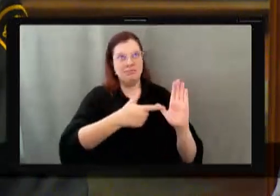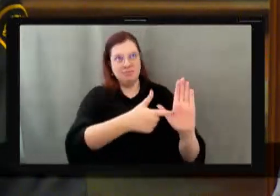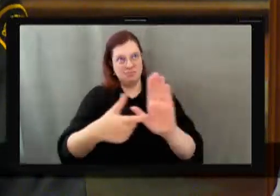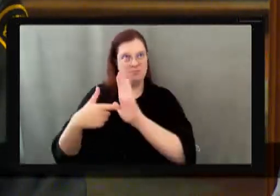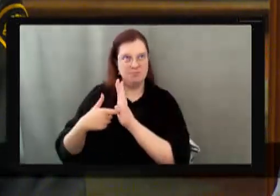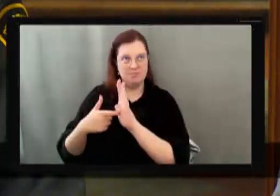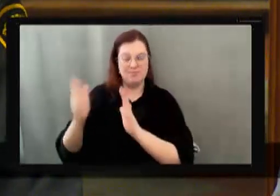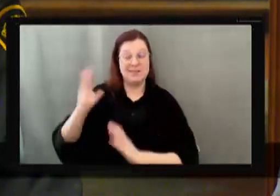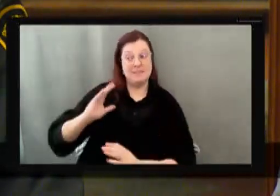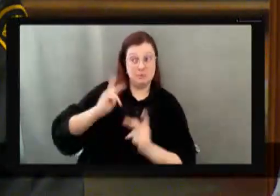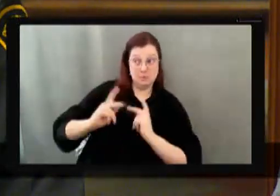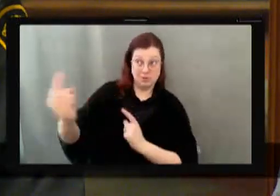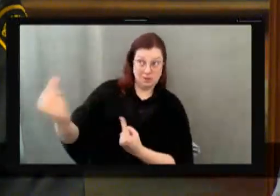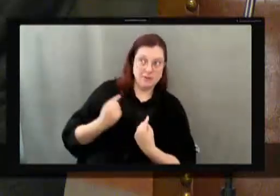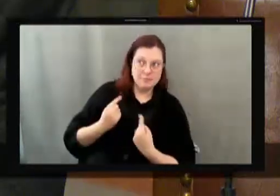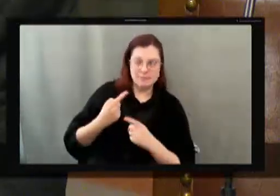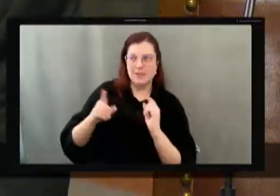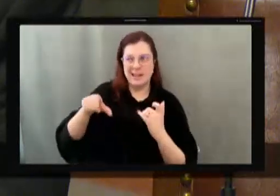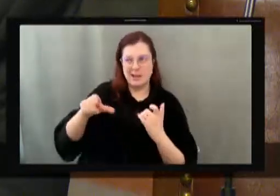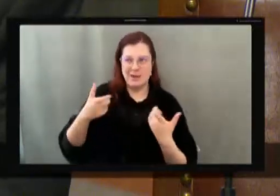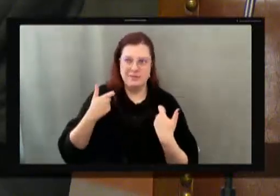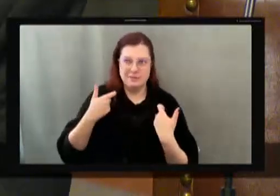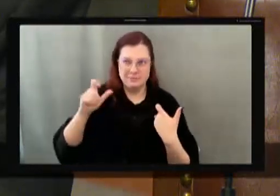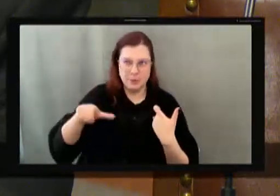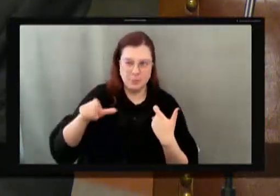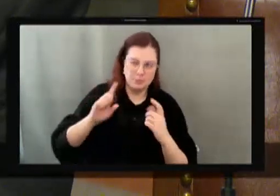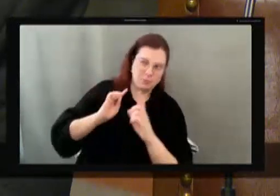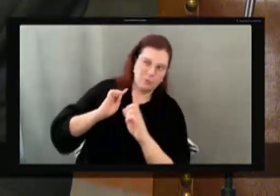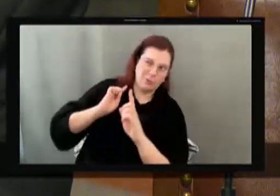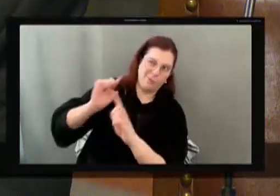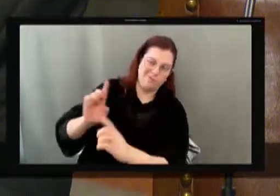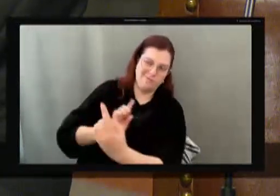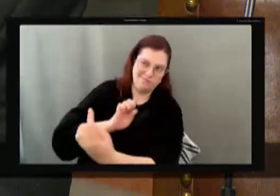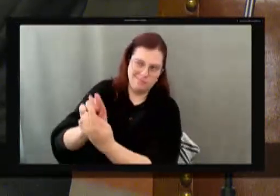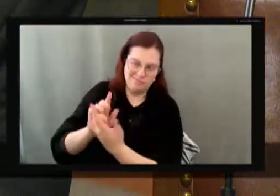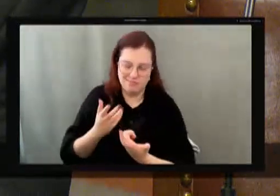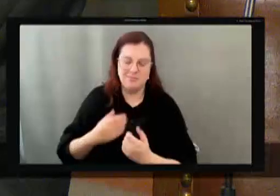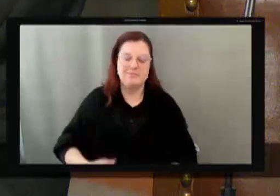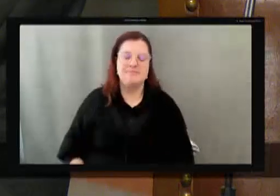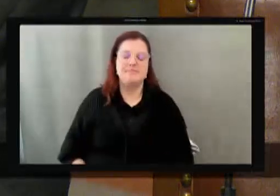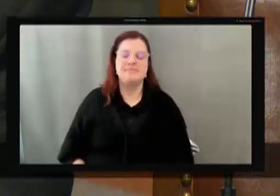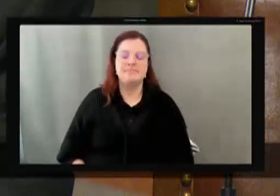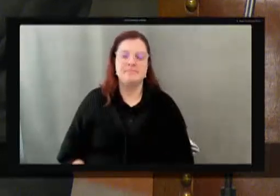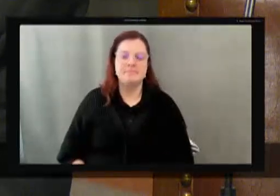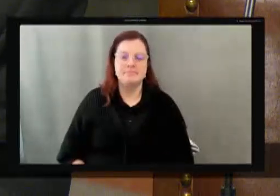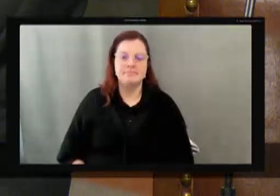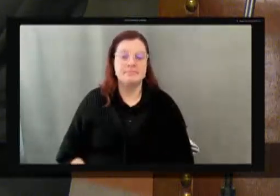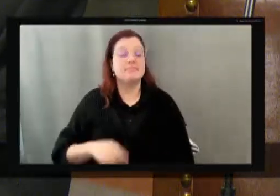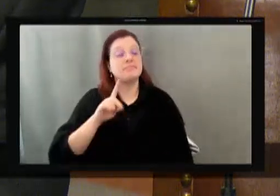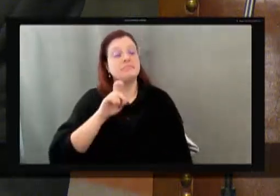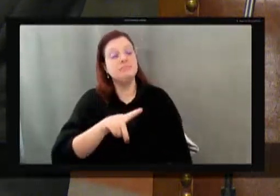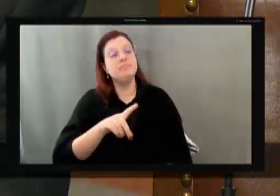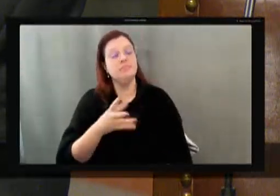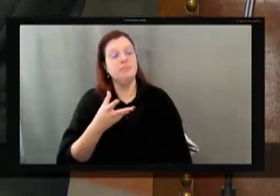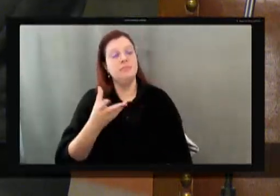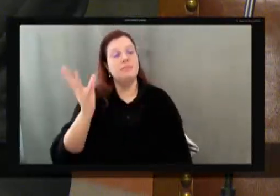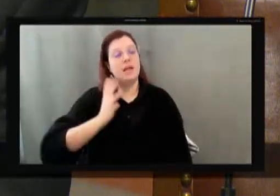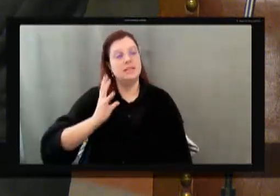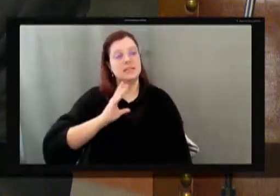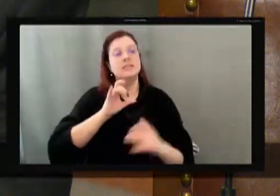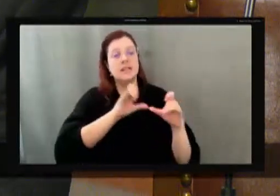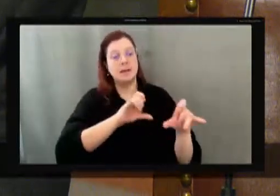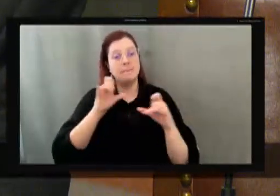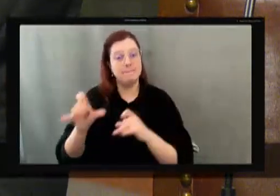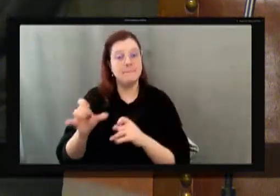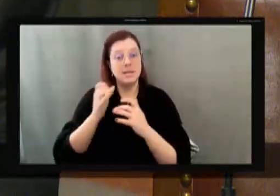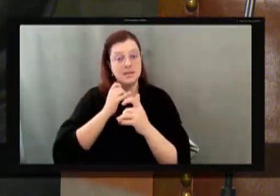us. My next question is, you know, in the past, was there the same interest in